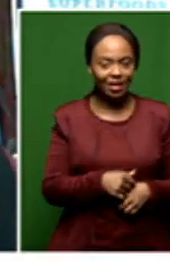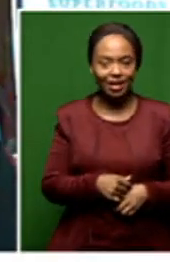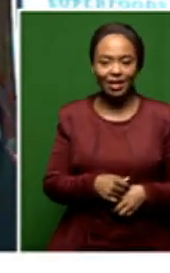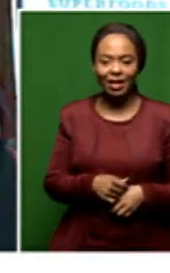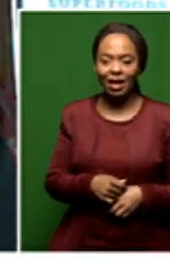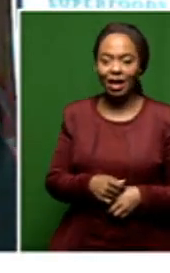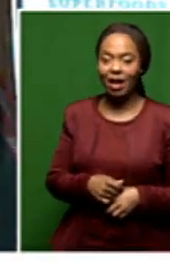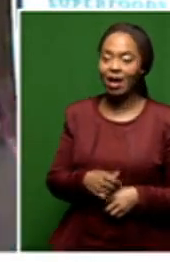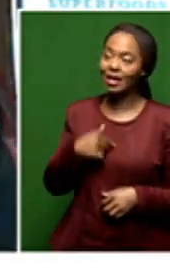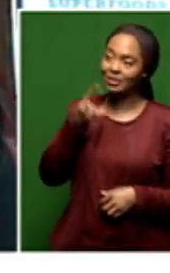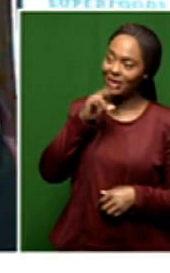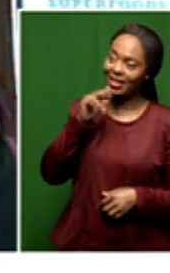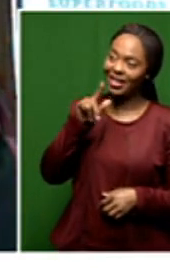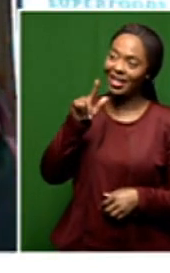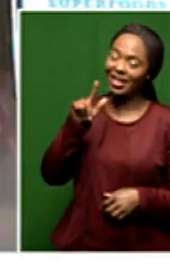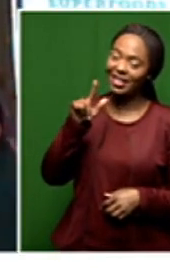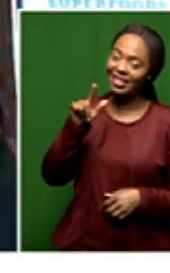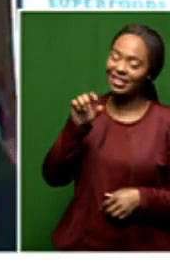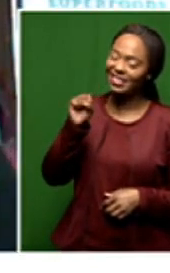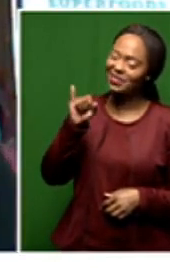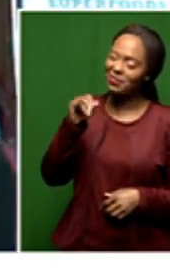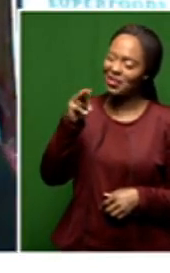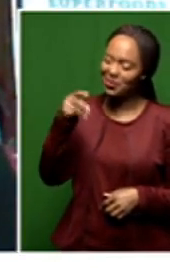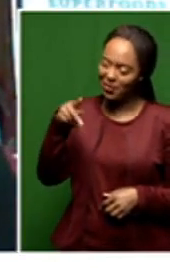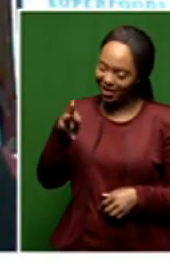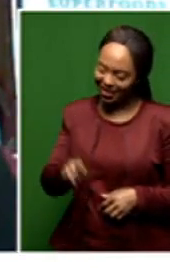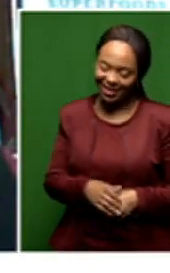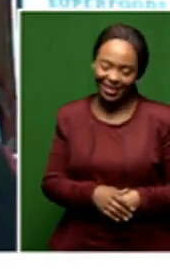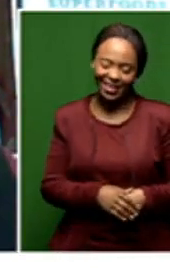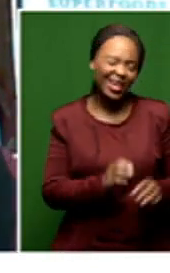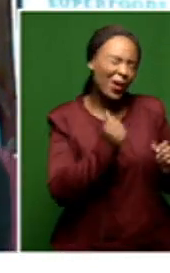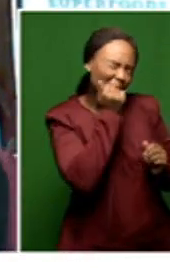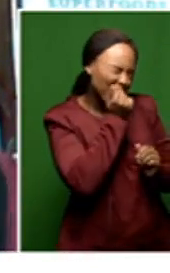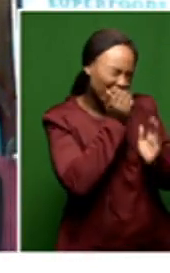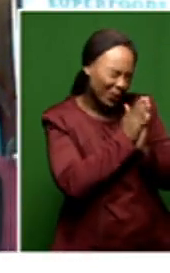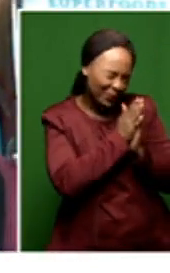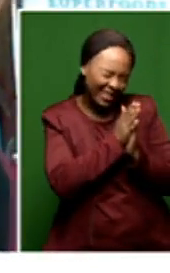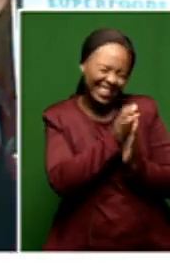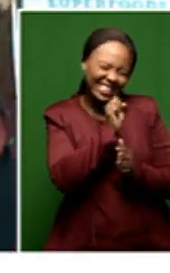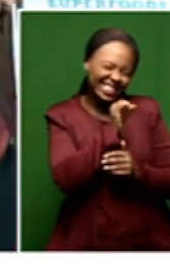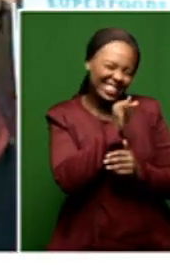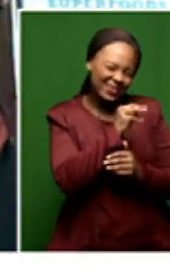but how did Jane's Superfoods for Super Health book come about? It's okay, Jane.